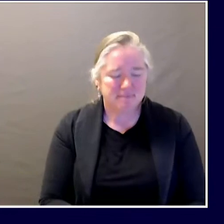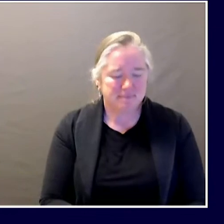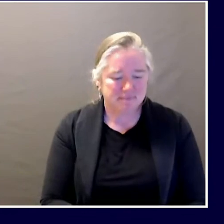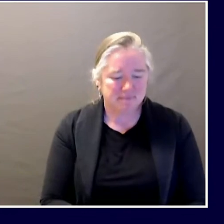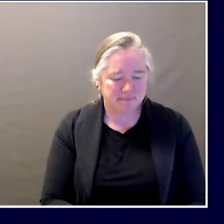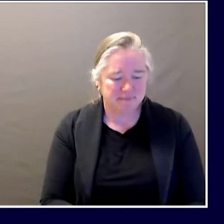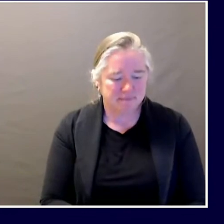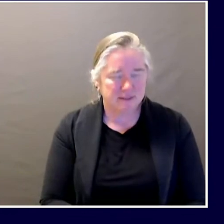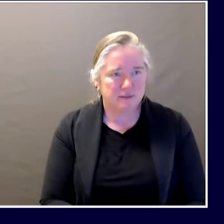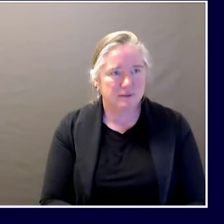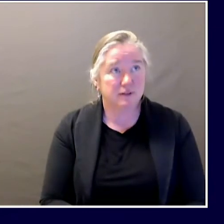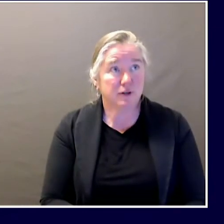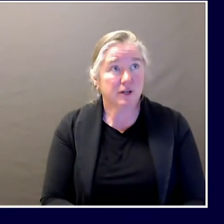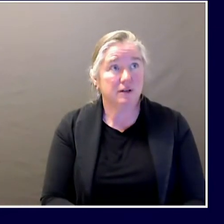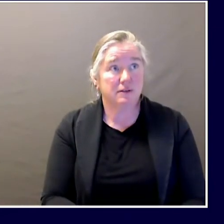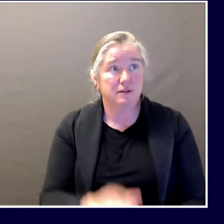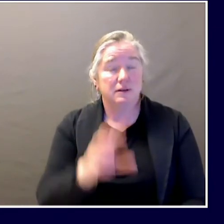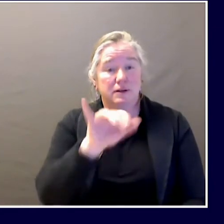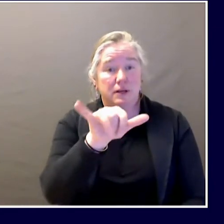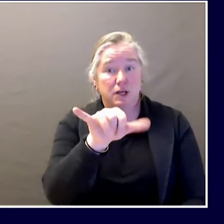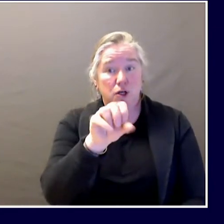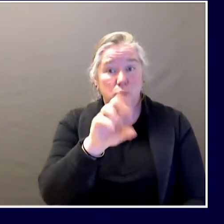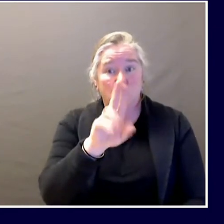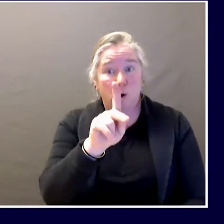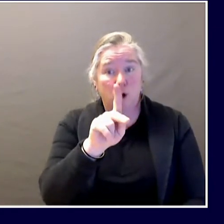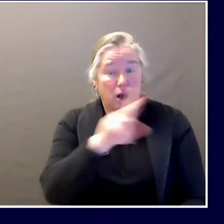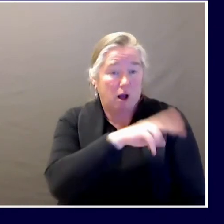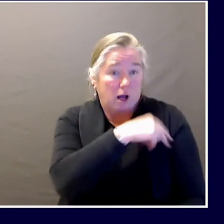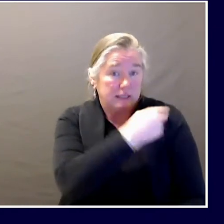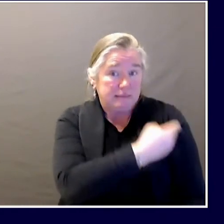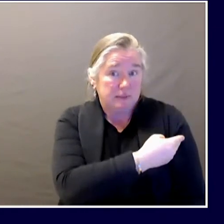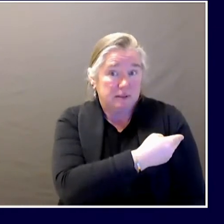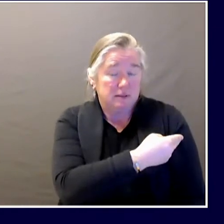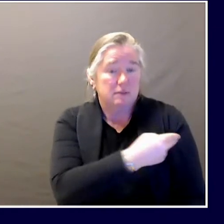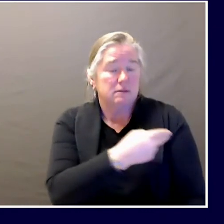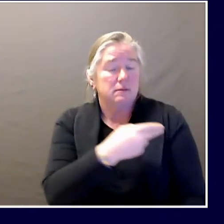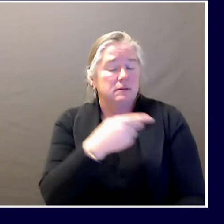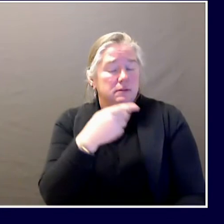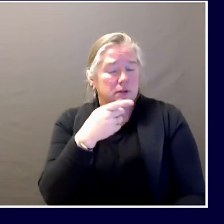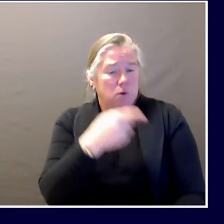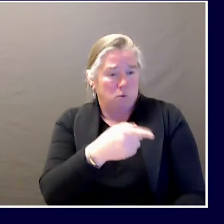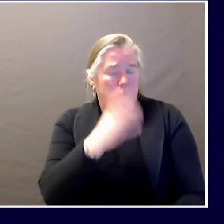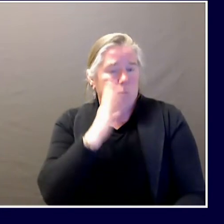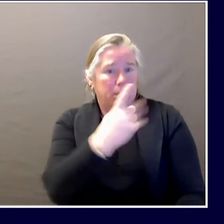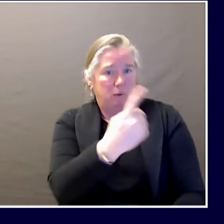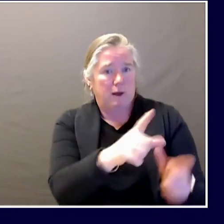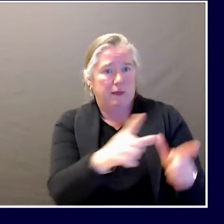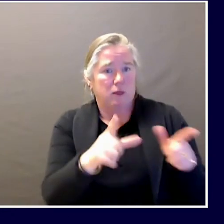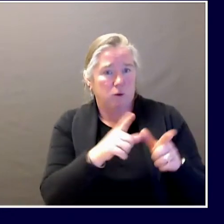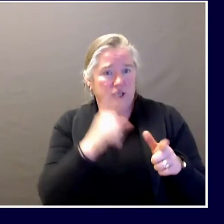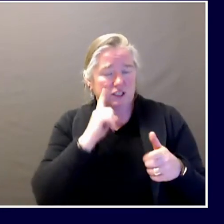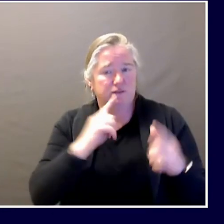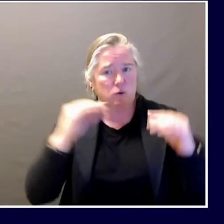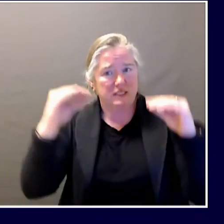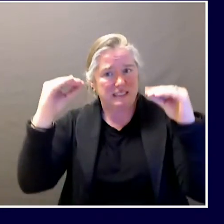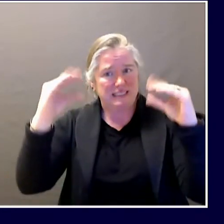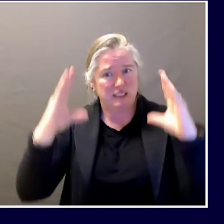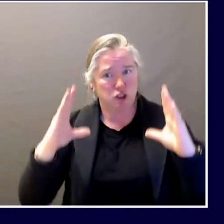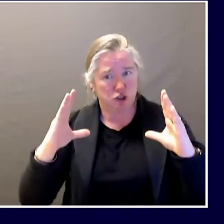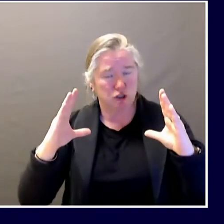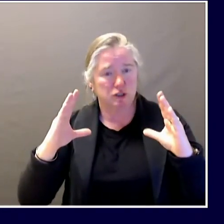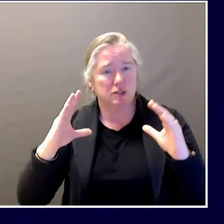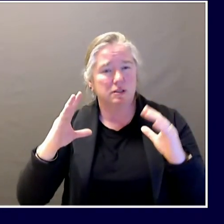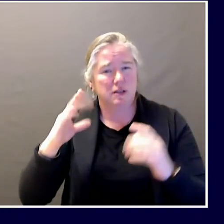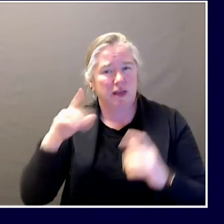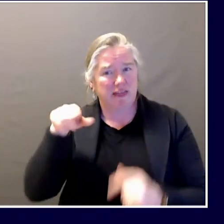offer one of those special COVID vaccine clinics that Commissioner Lambrou was talking about this Friday. It's exclusively for people who are